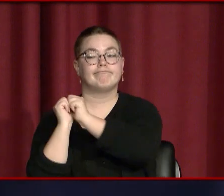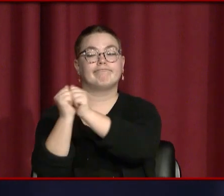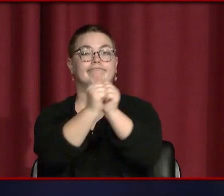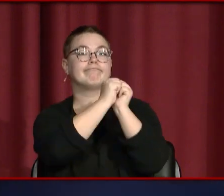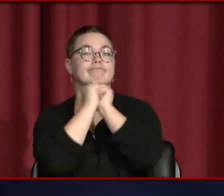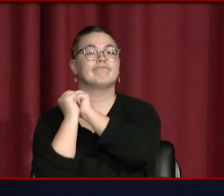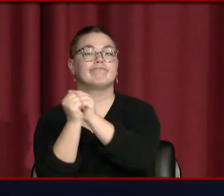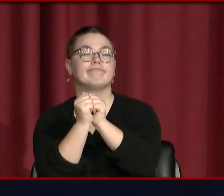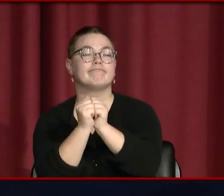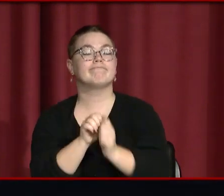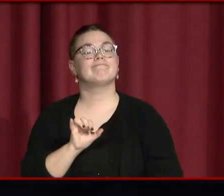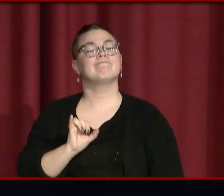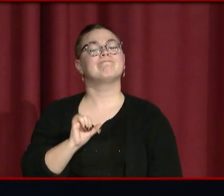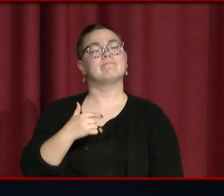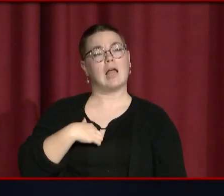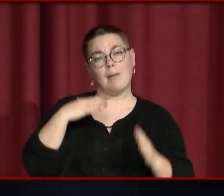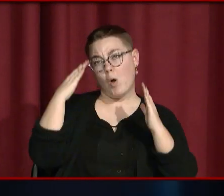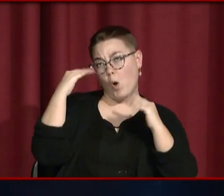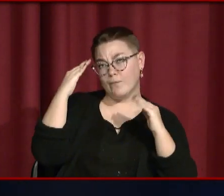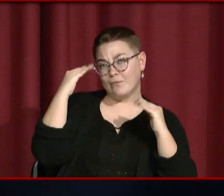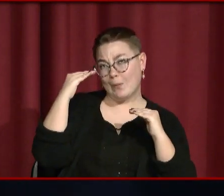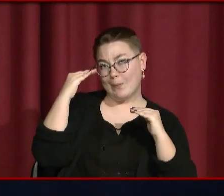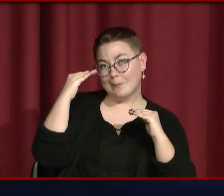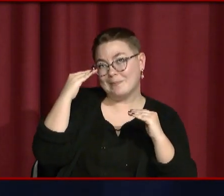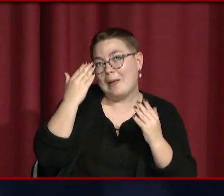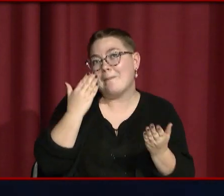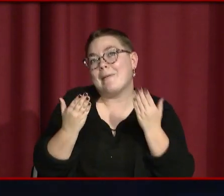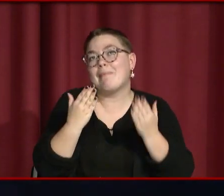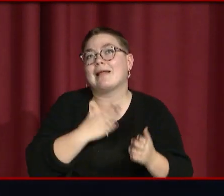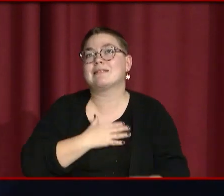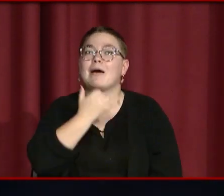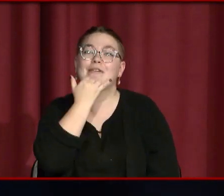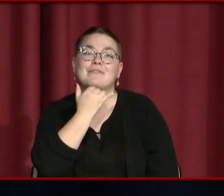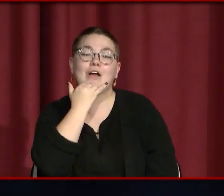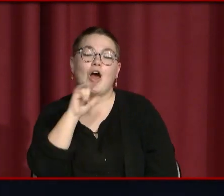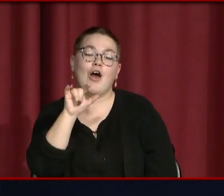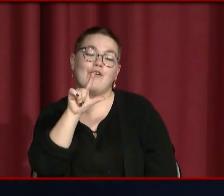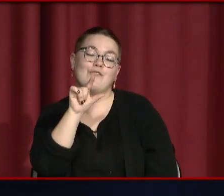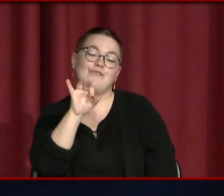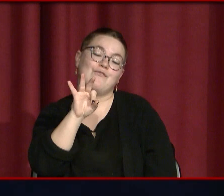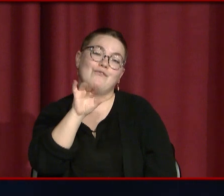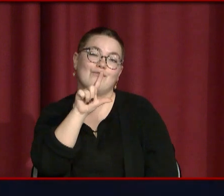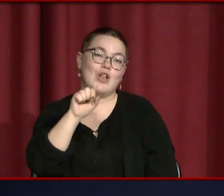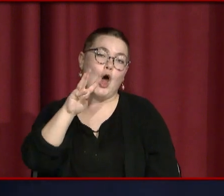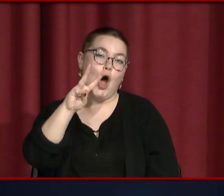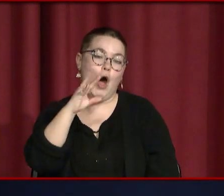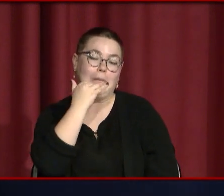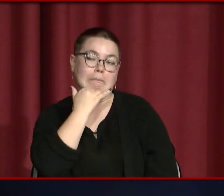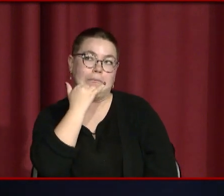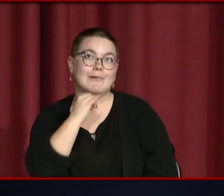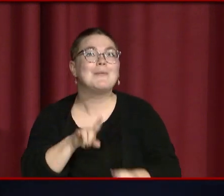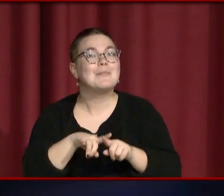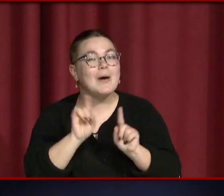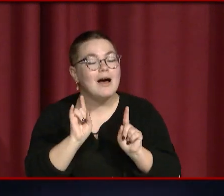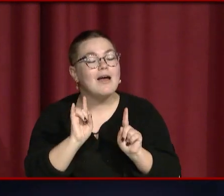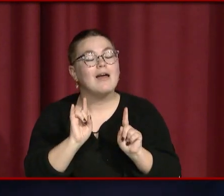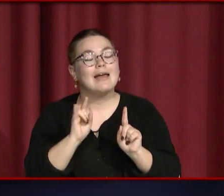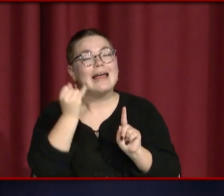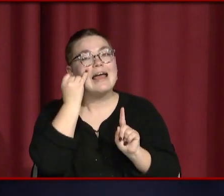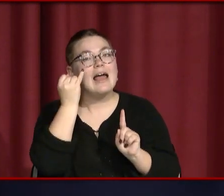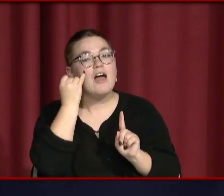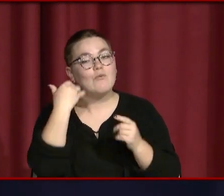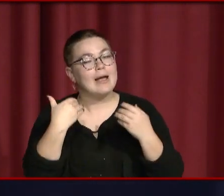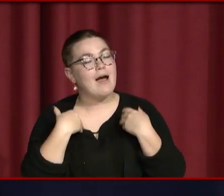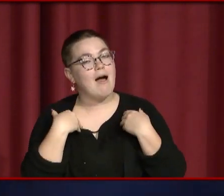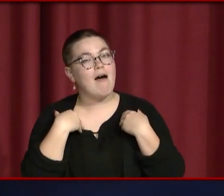I guess I'm hopeful, and maybe that's a flaw that I have no matter what, but I'm hopeful that if we can get